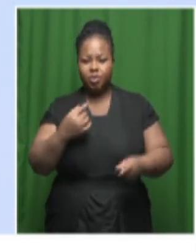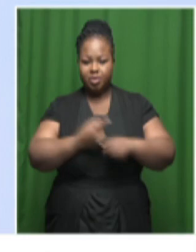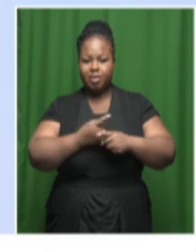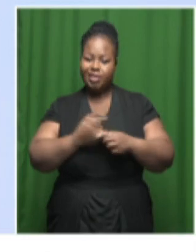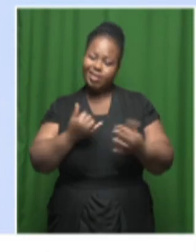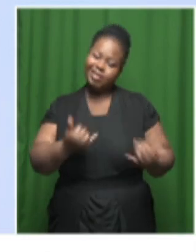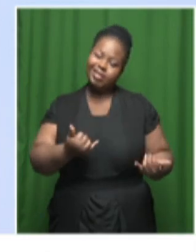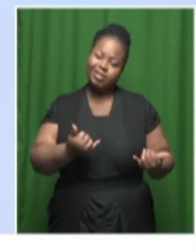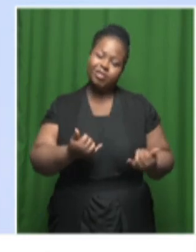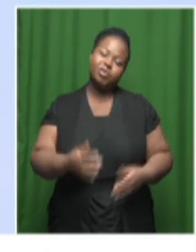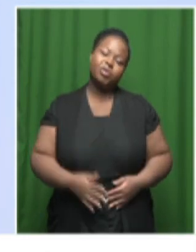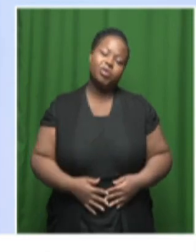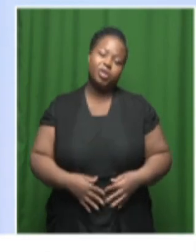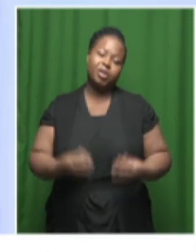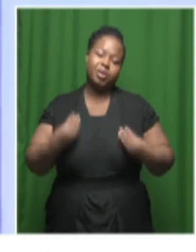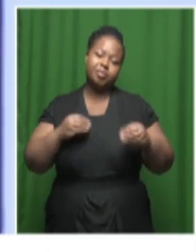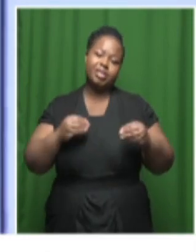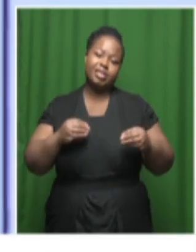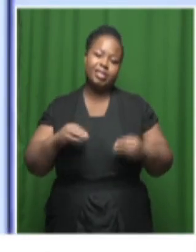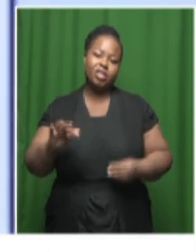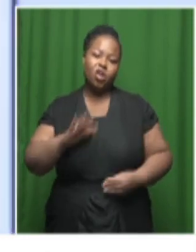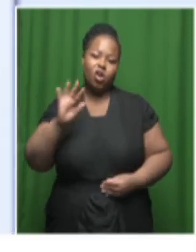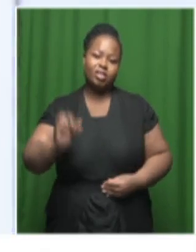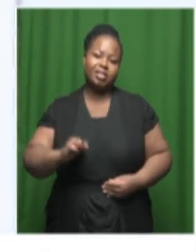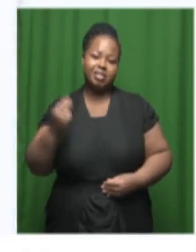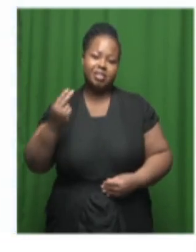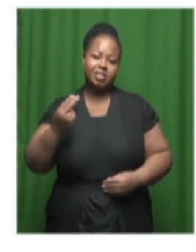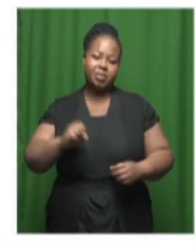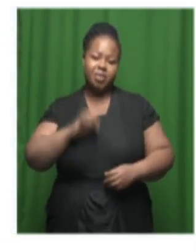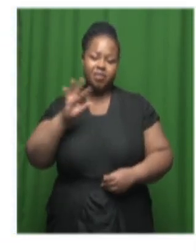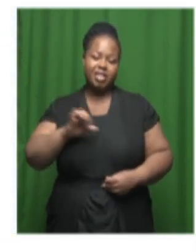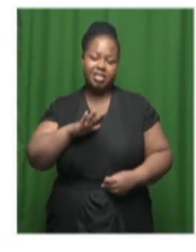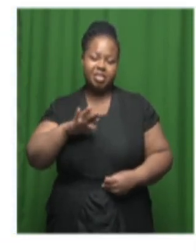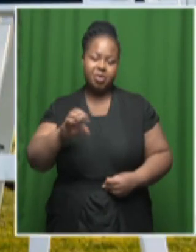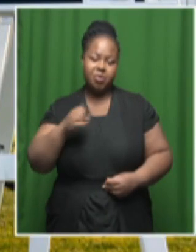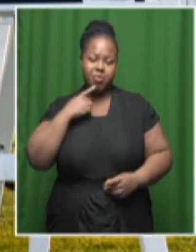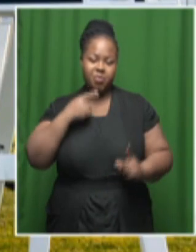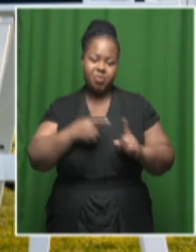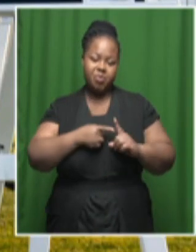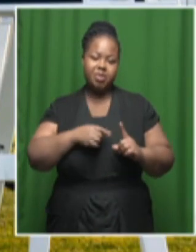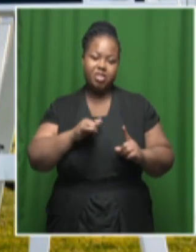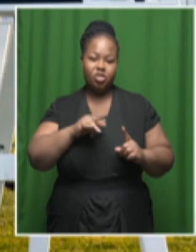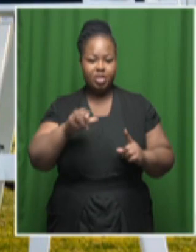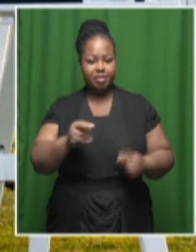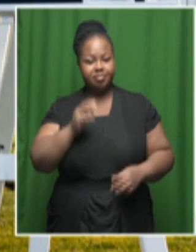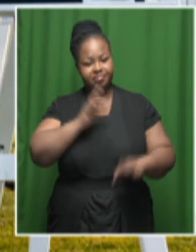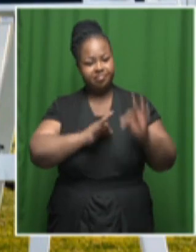capacity as Business and Arts South Africa CEO, Ashraf Johaardien, speaking to us about